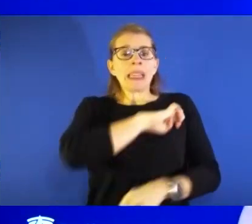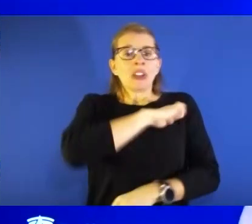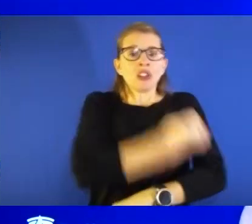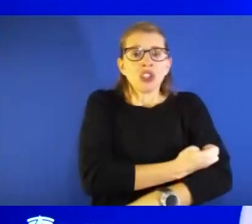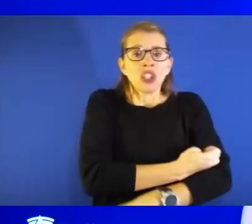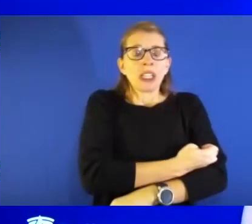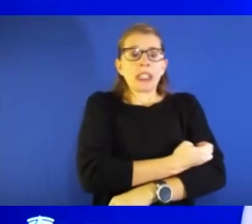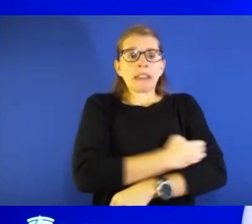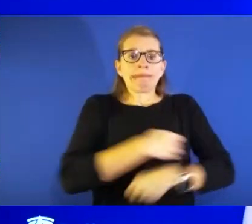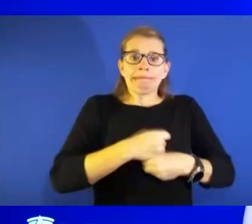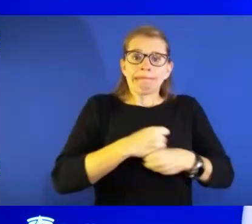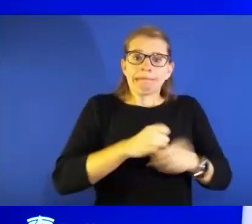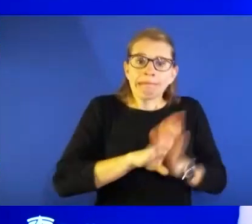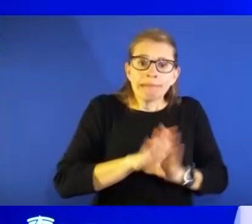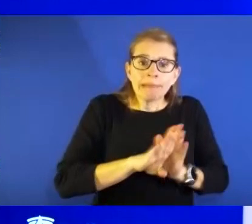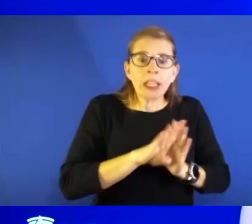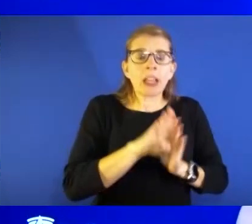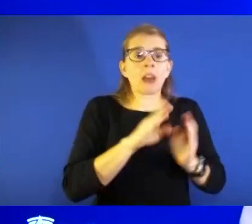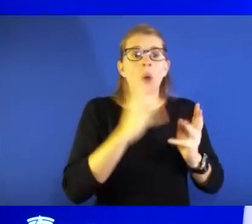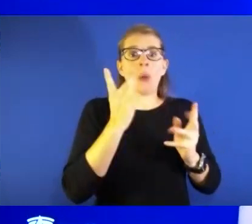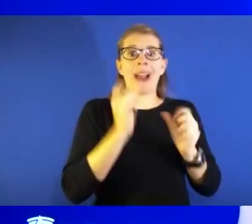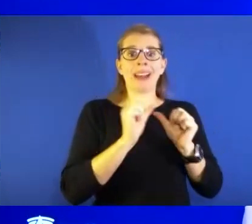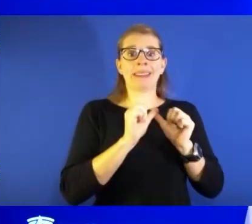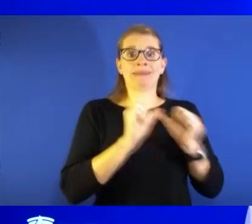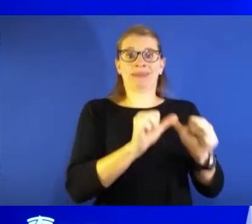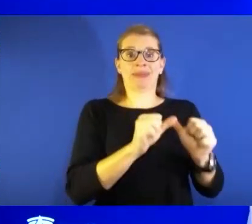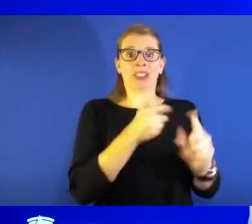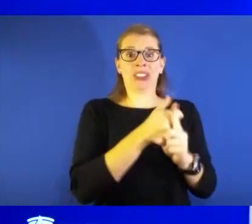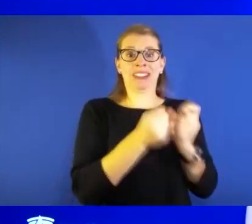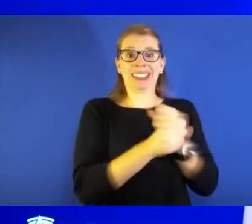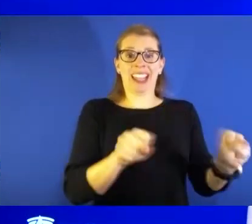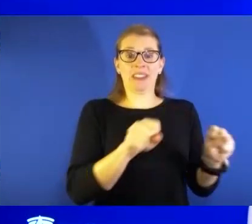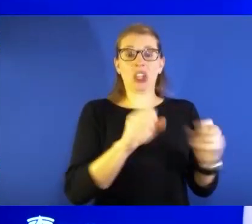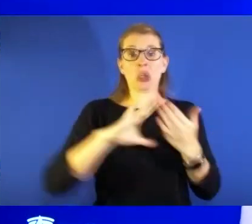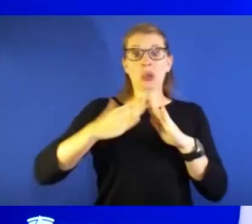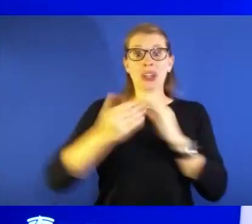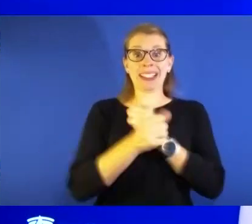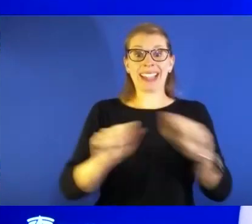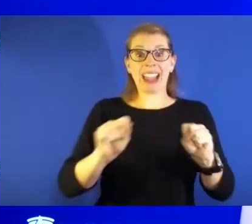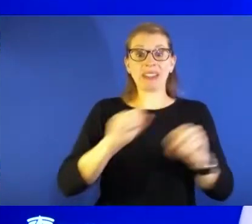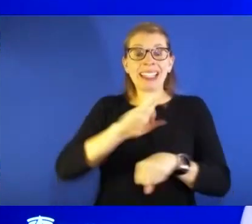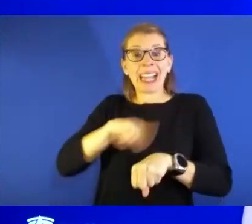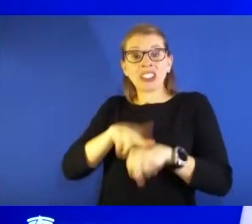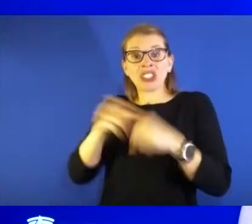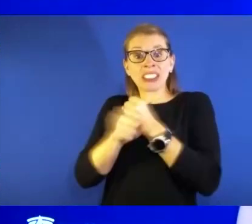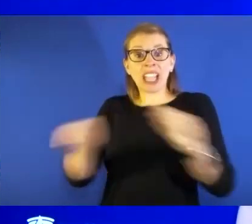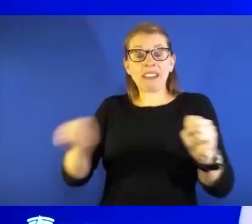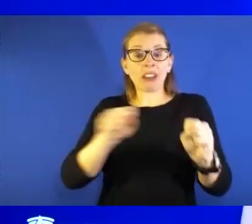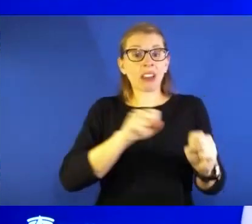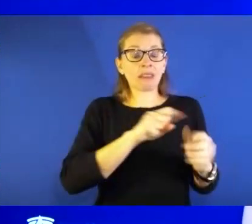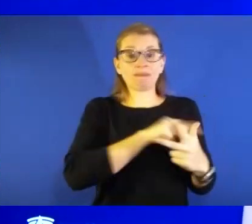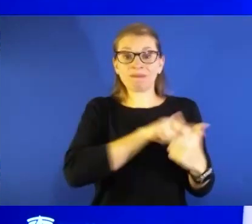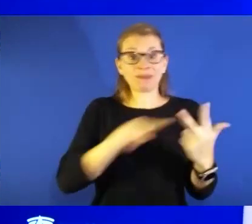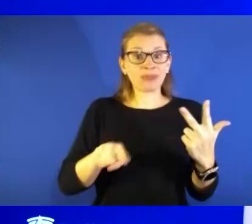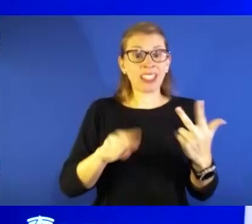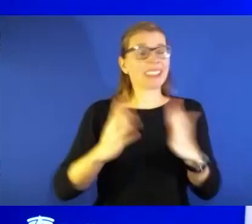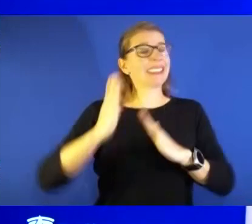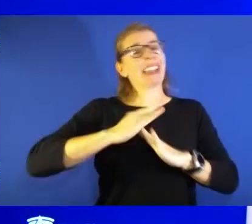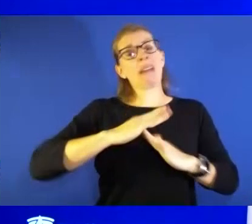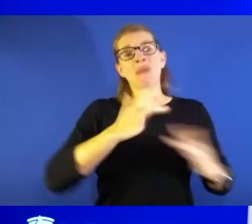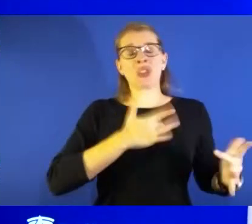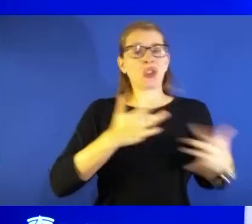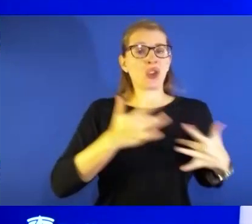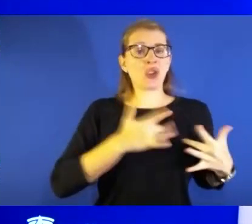keep you safe, keep the community safe, keep the nation safe. Really, that is our main concern, is staying in that